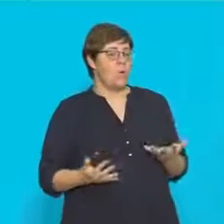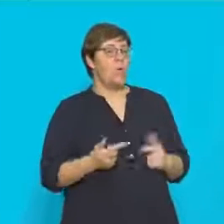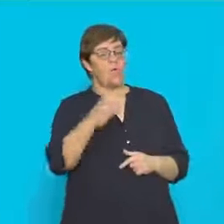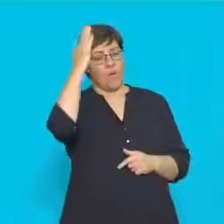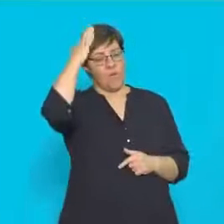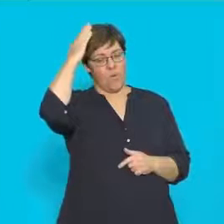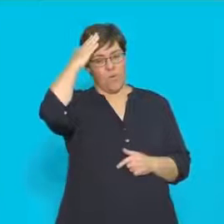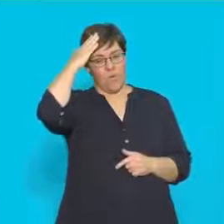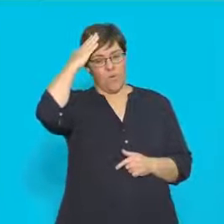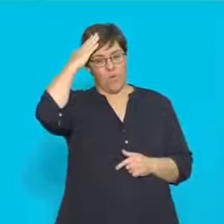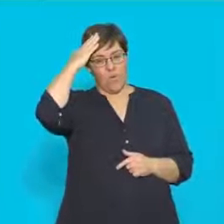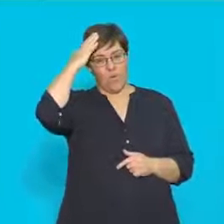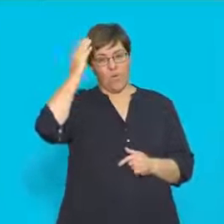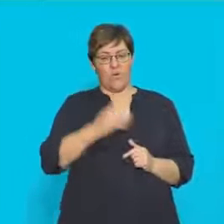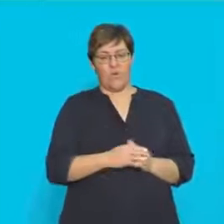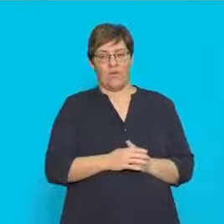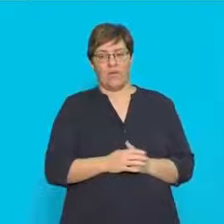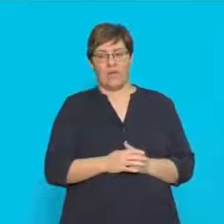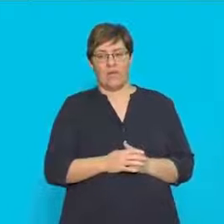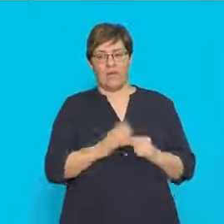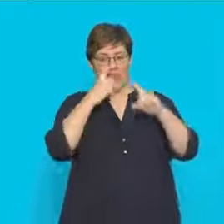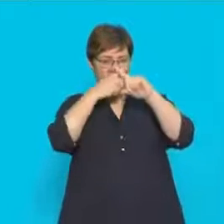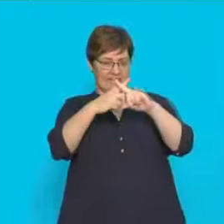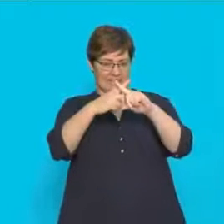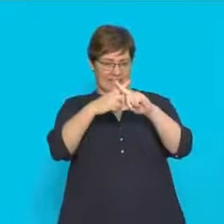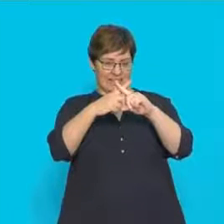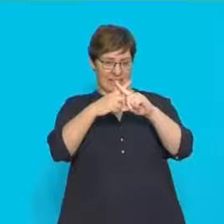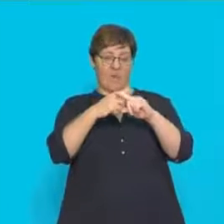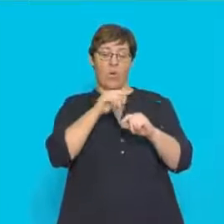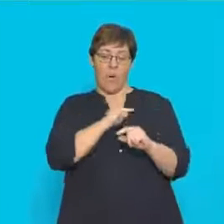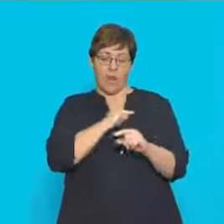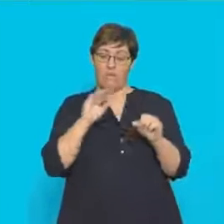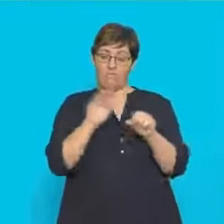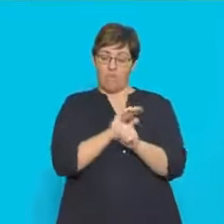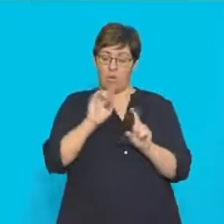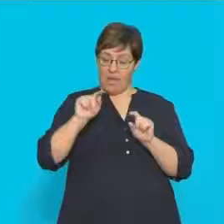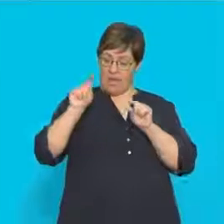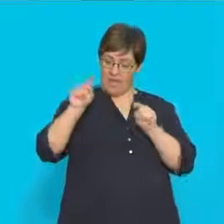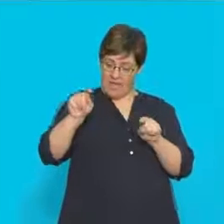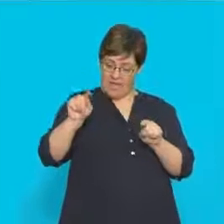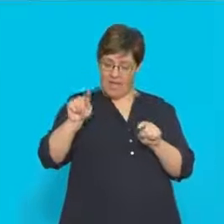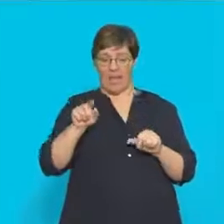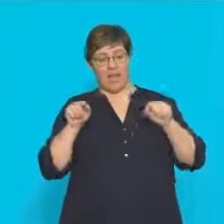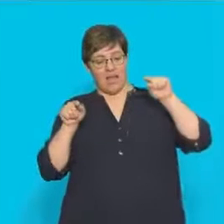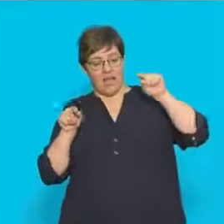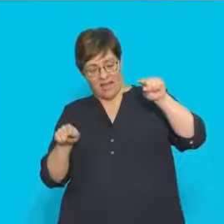if you notice, in a bit of an X fashion. So we need one full pair,